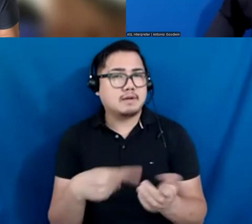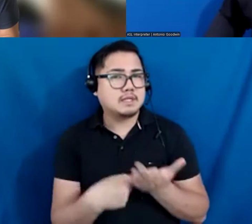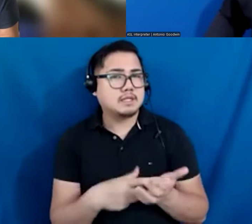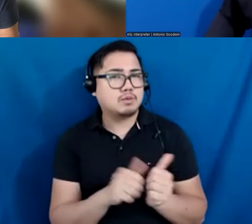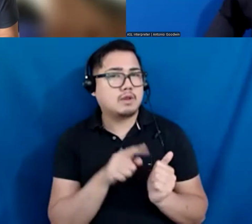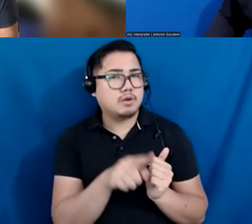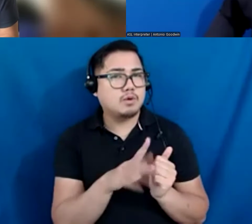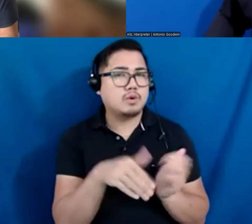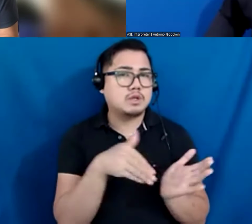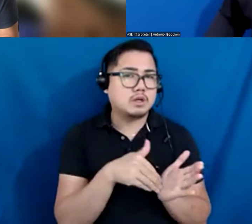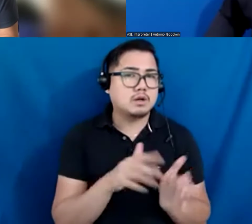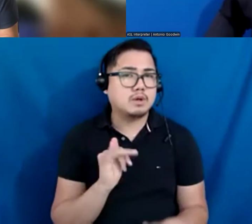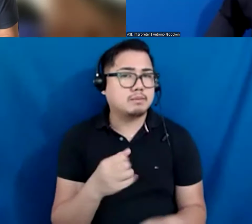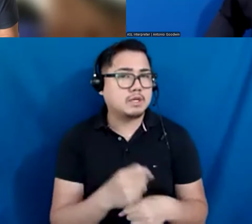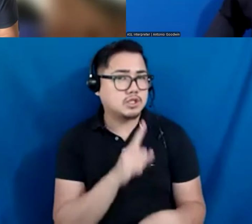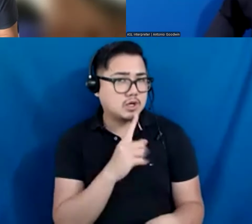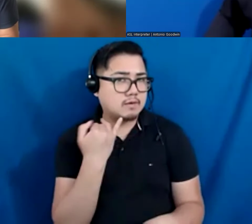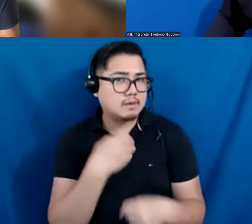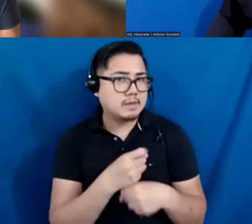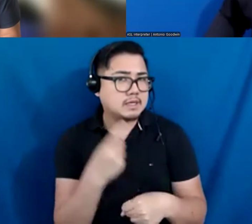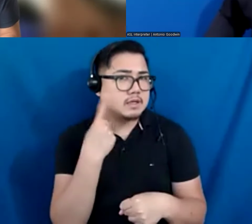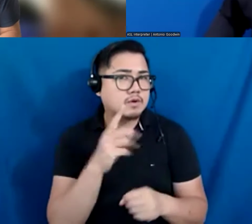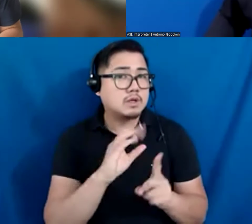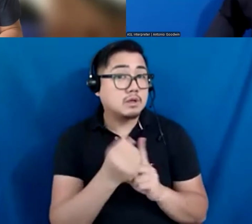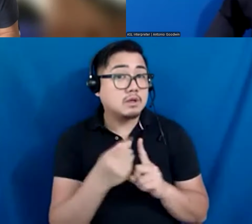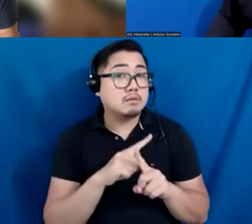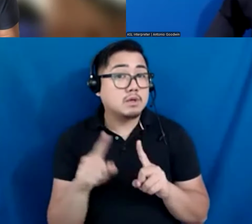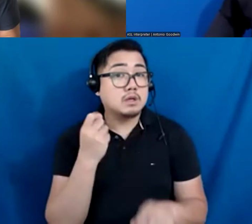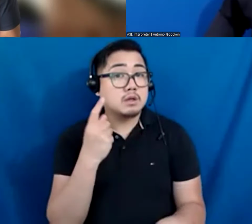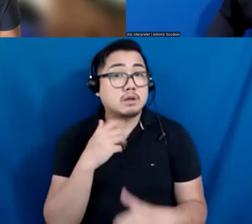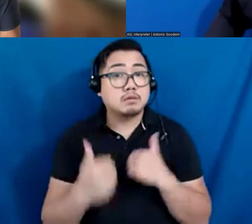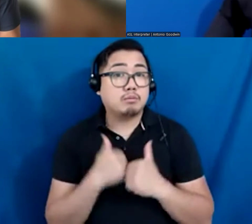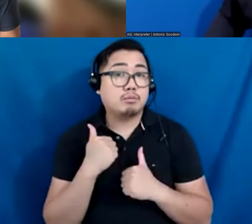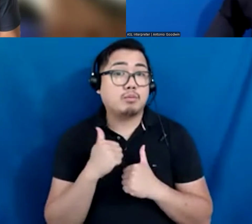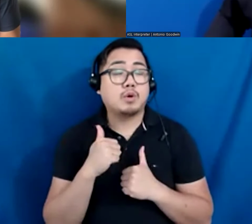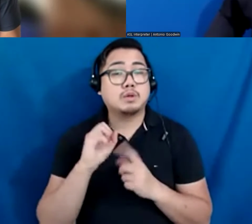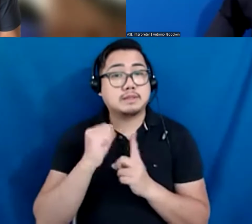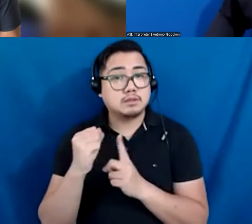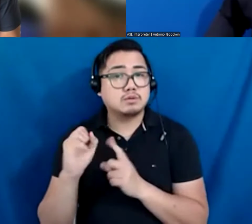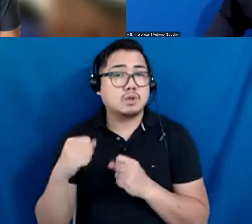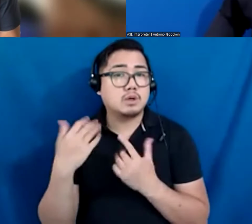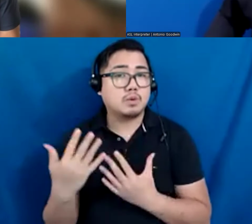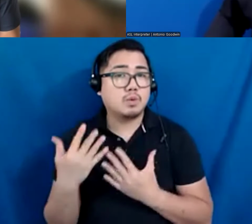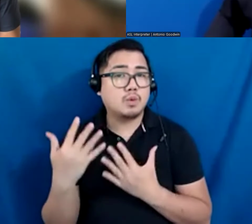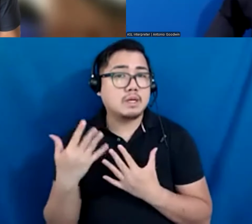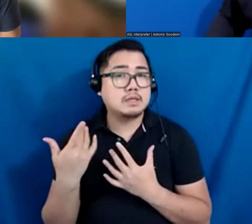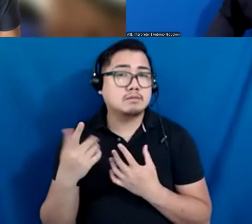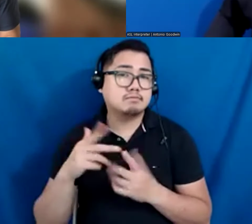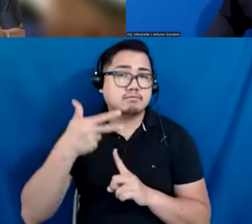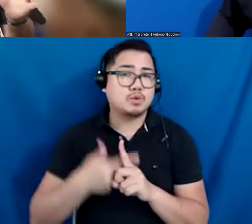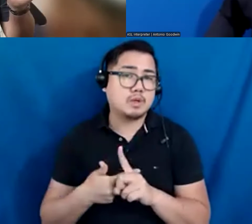that makes sense for your situation. However, in most circumstances, you can wait